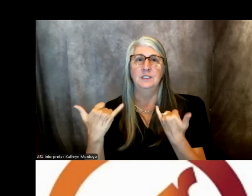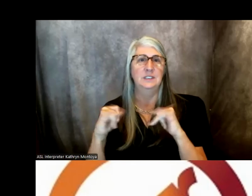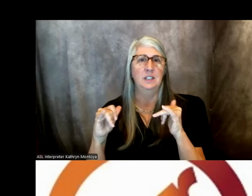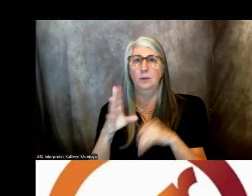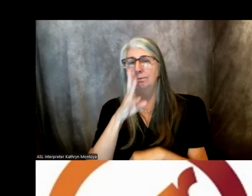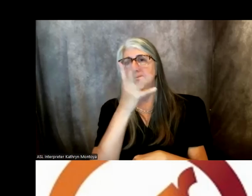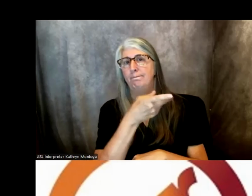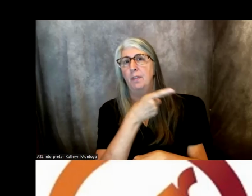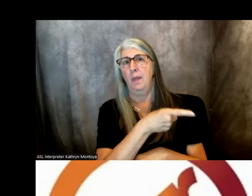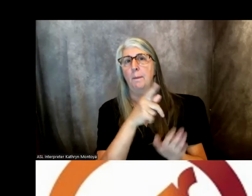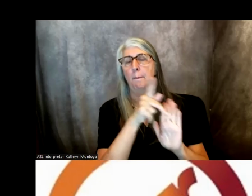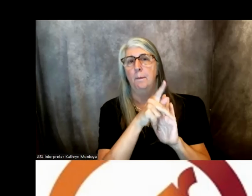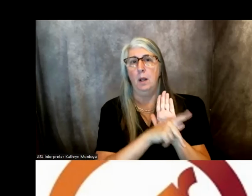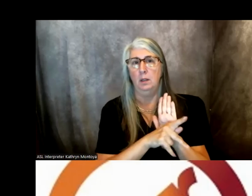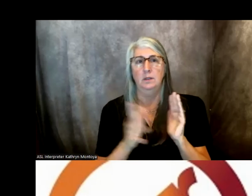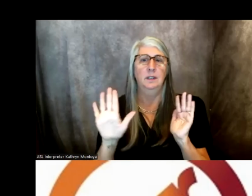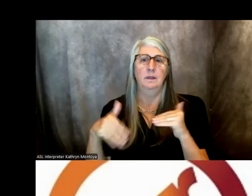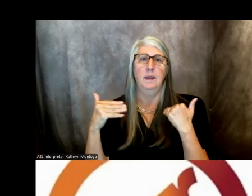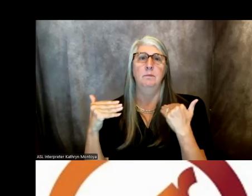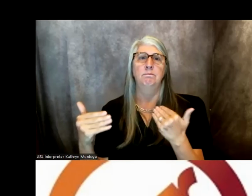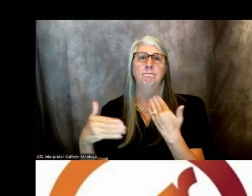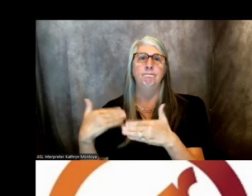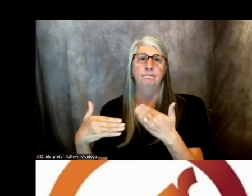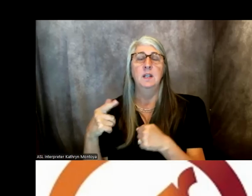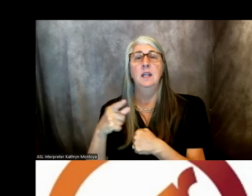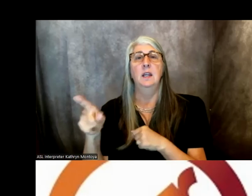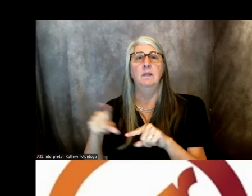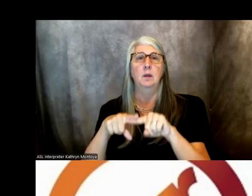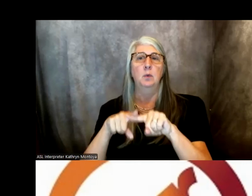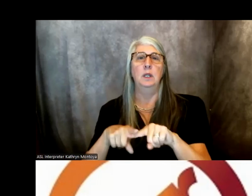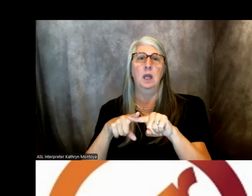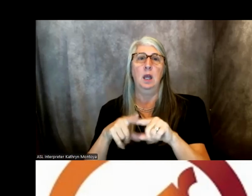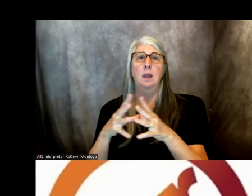to go. But of course, they too rely very